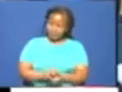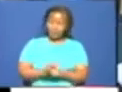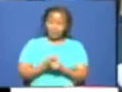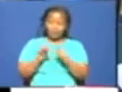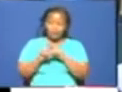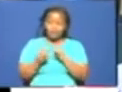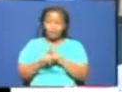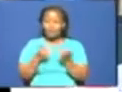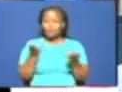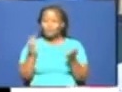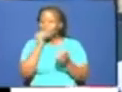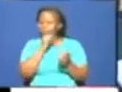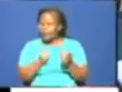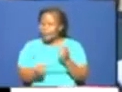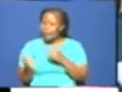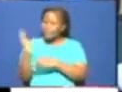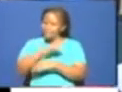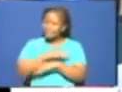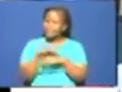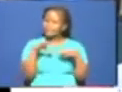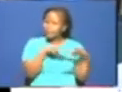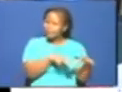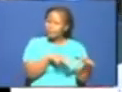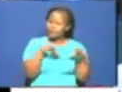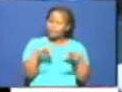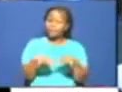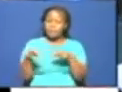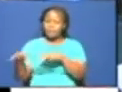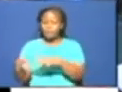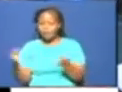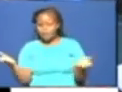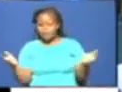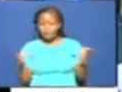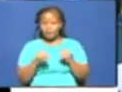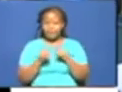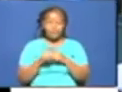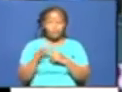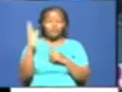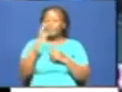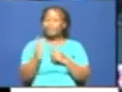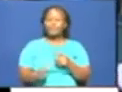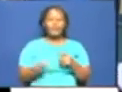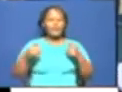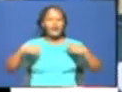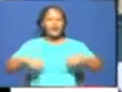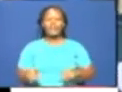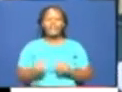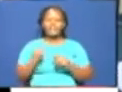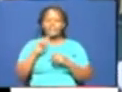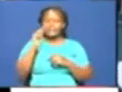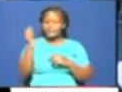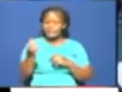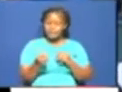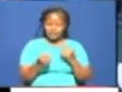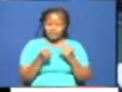of despair, we would never let Kenya degenerate down the road of